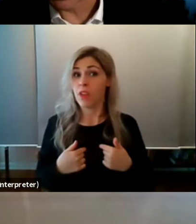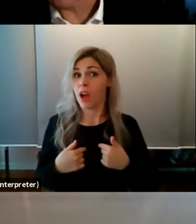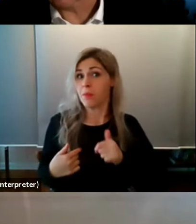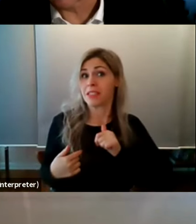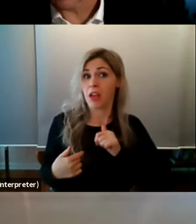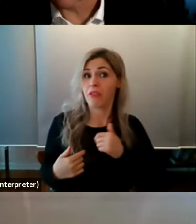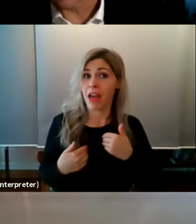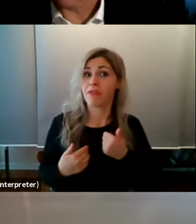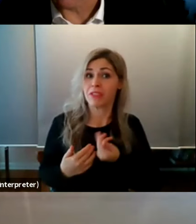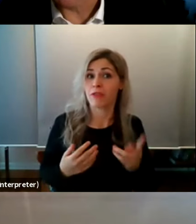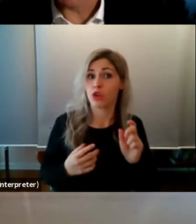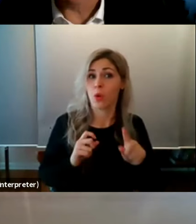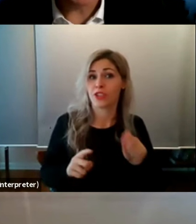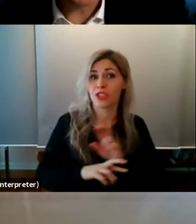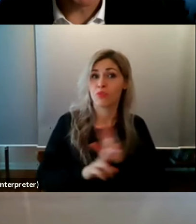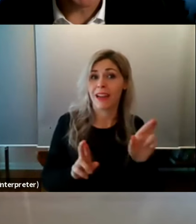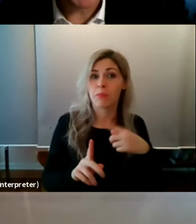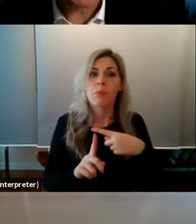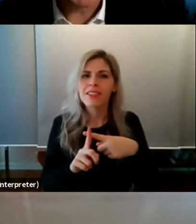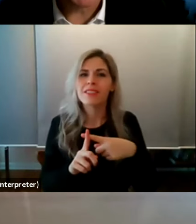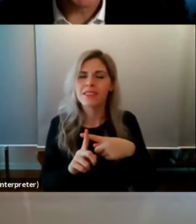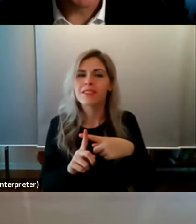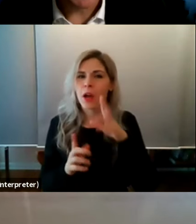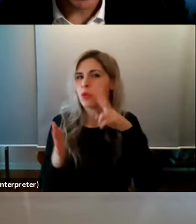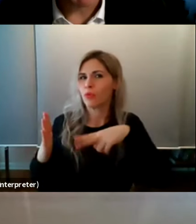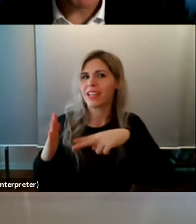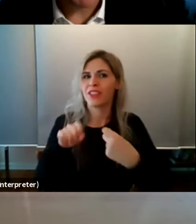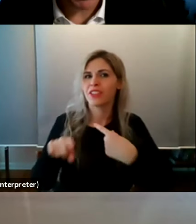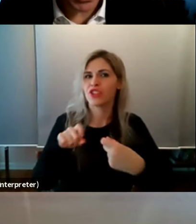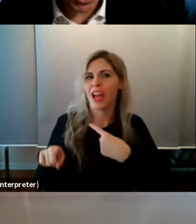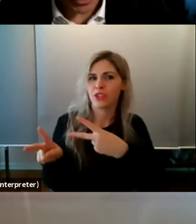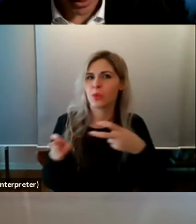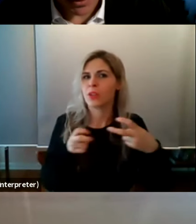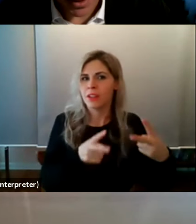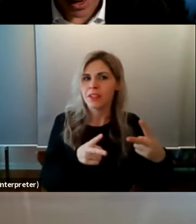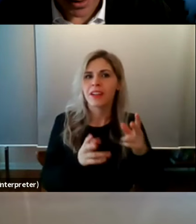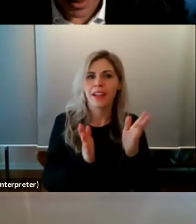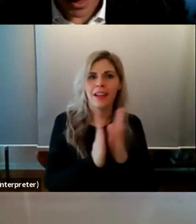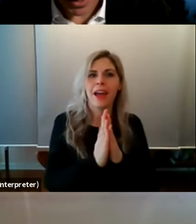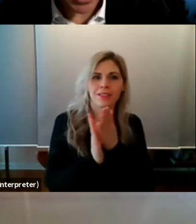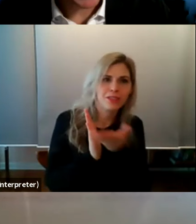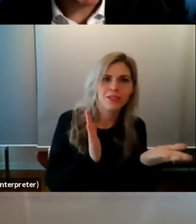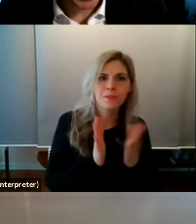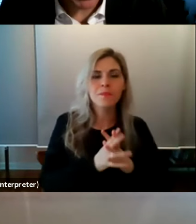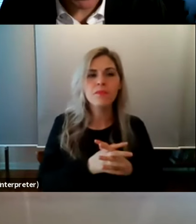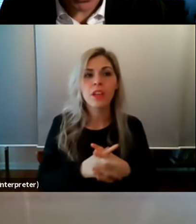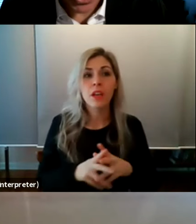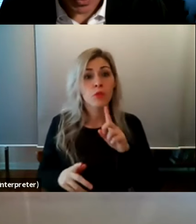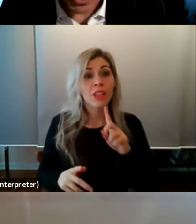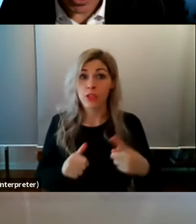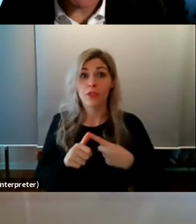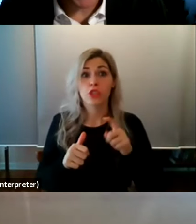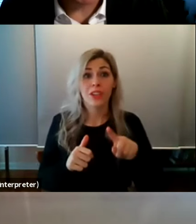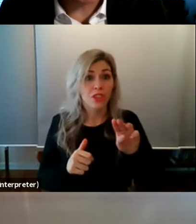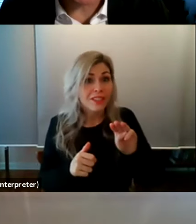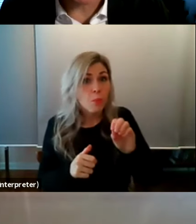couple questions, and then I'm also going to pull some of the questions off of the chat that we've gotten. But actually, Mohamed, the first